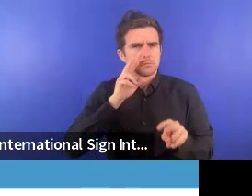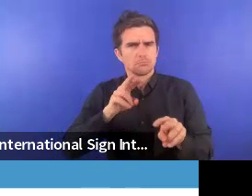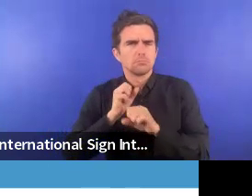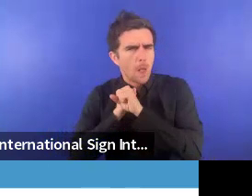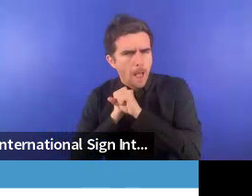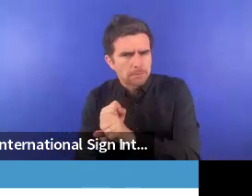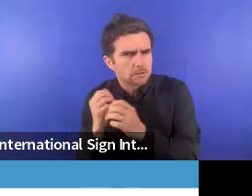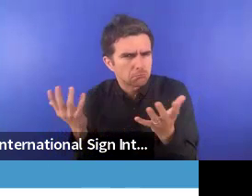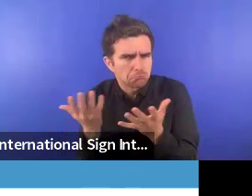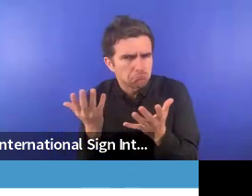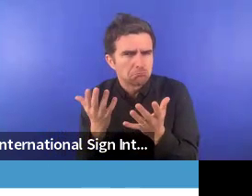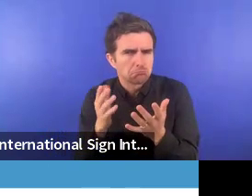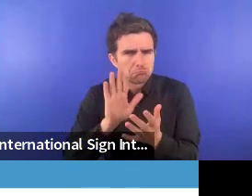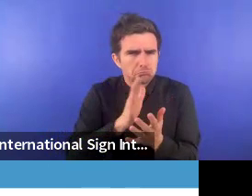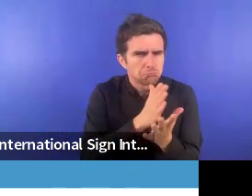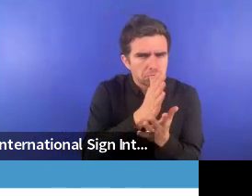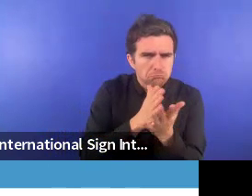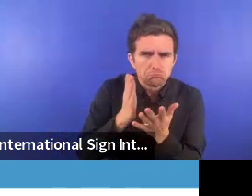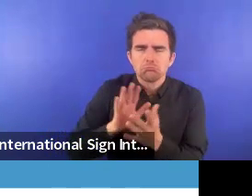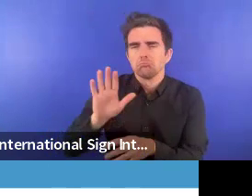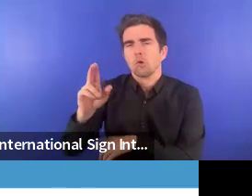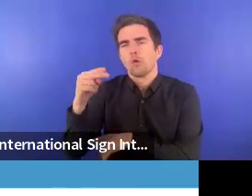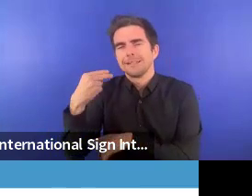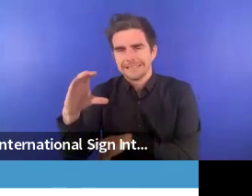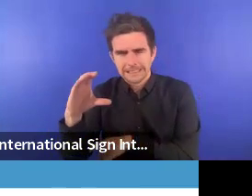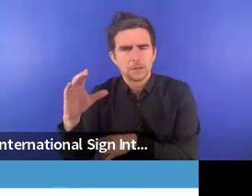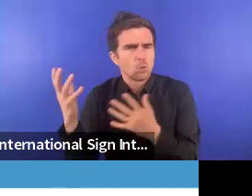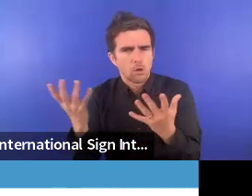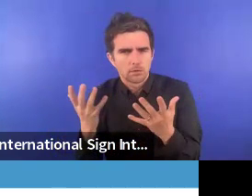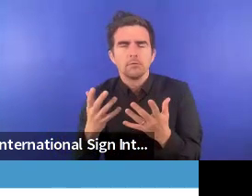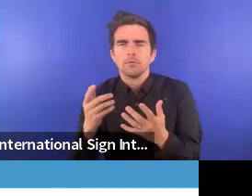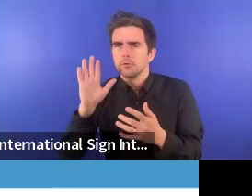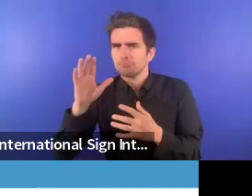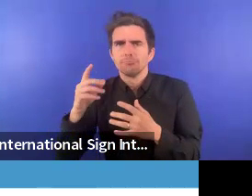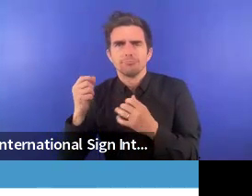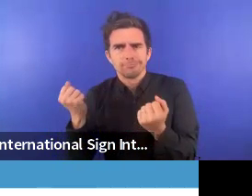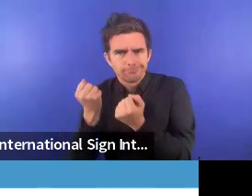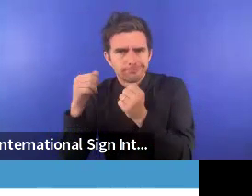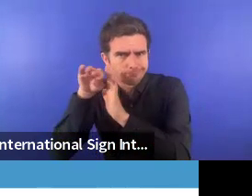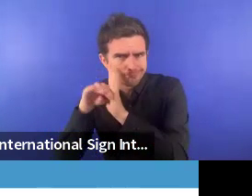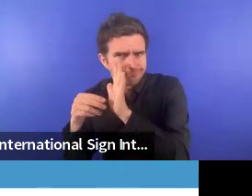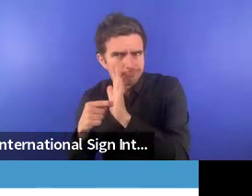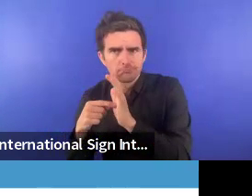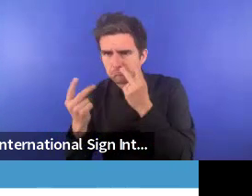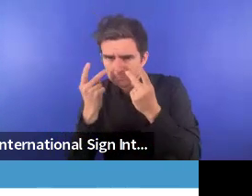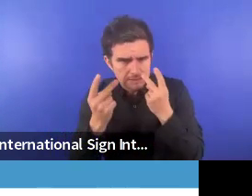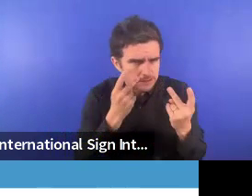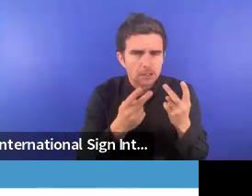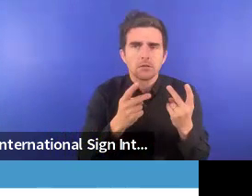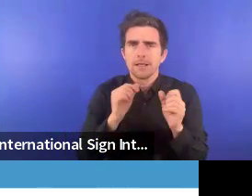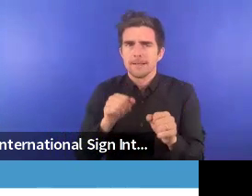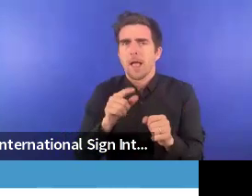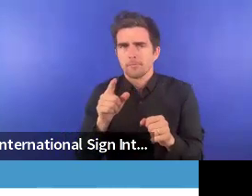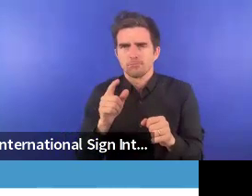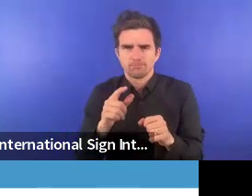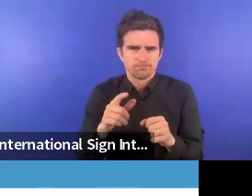UHC action agenda, and sorts it out for you on financial hardship, on other things. And then you can take that information and plug it into